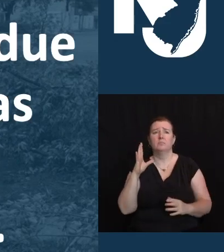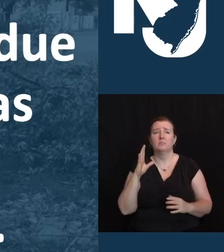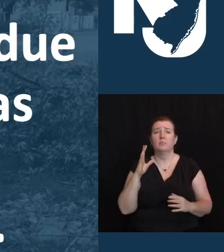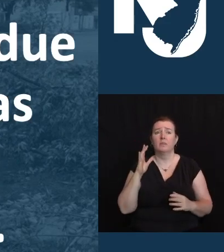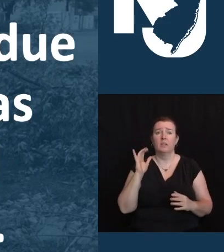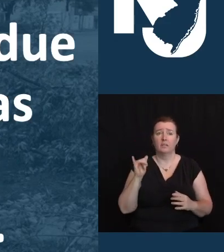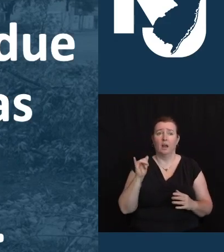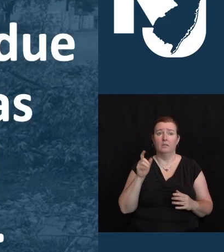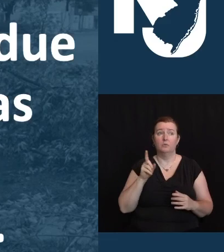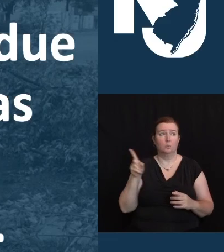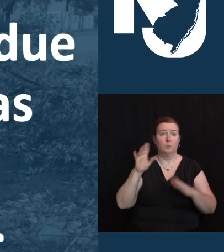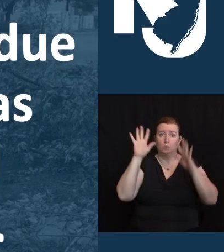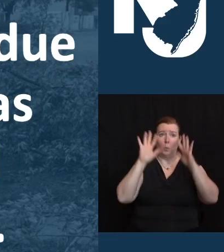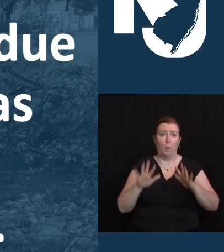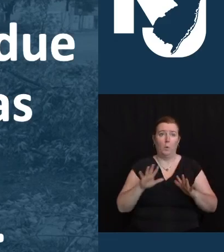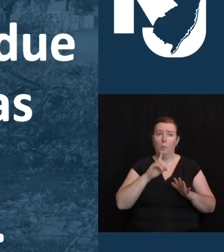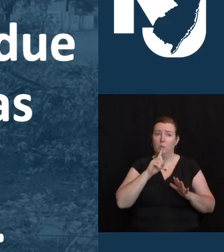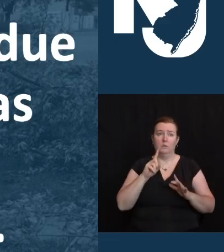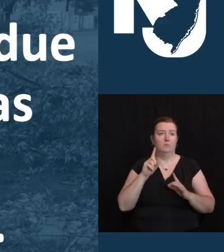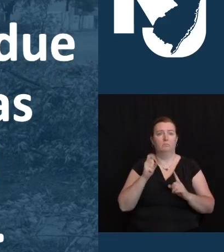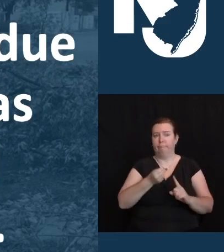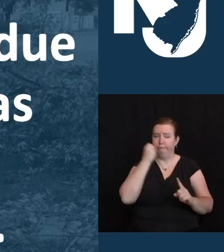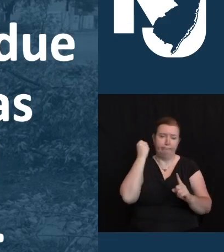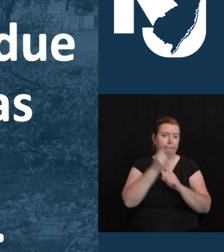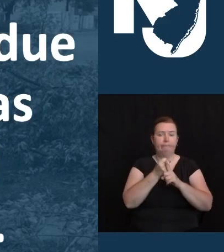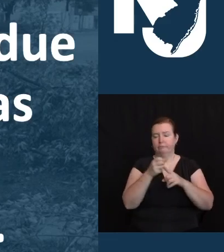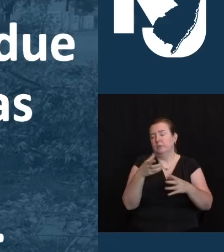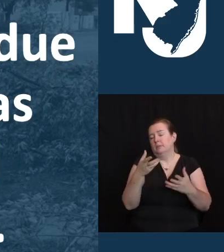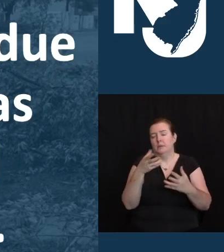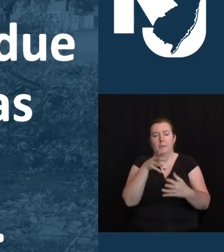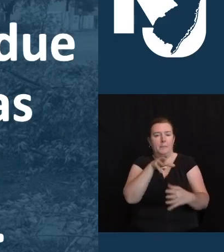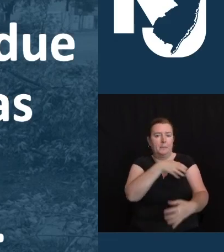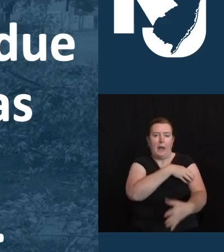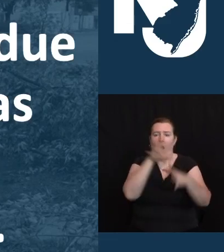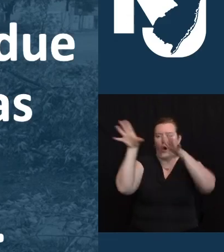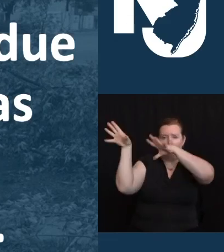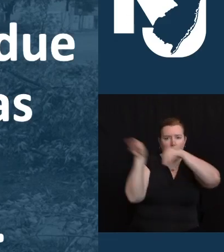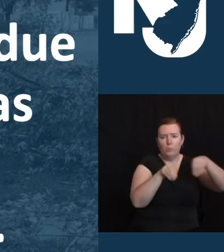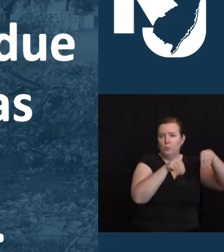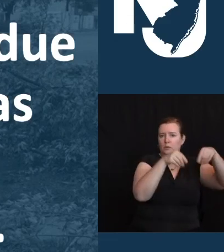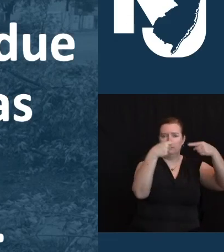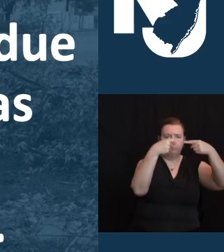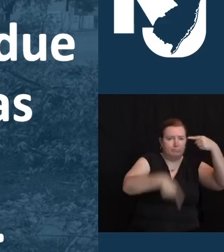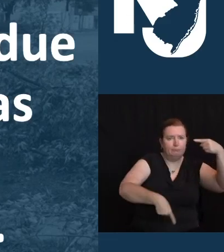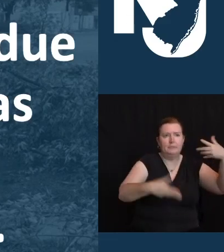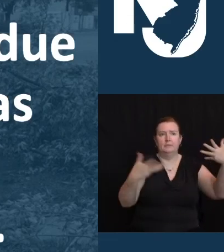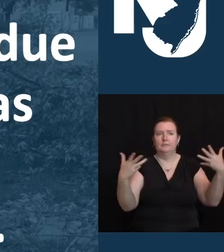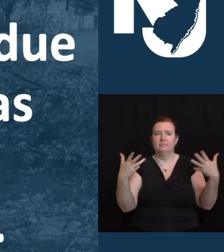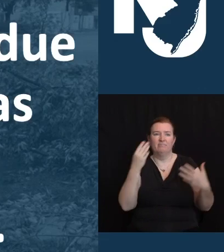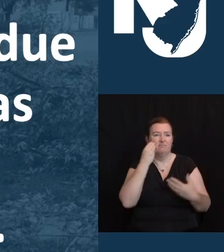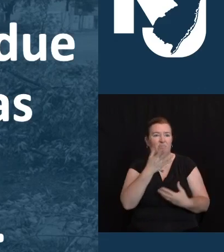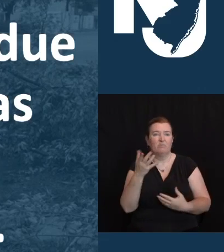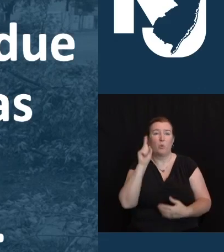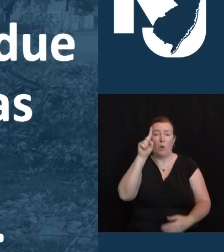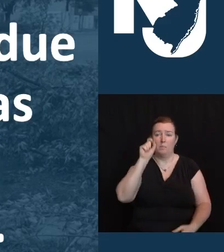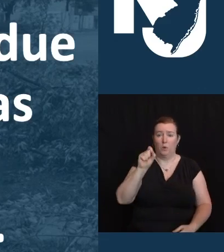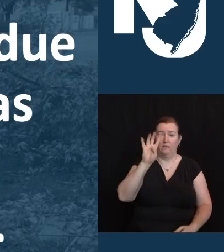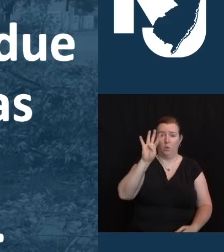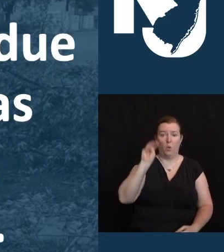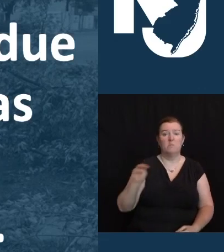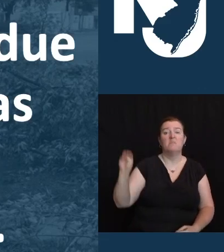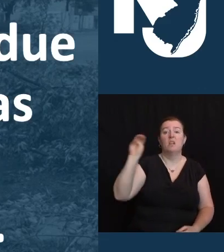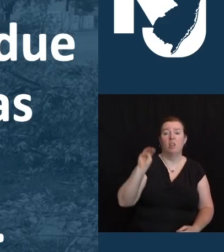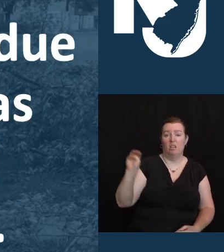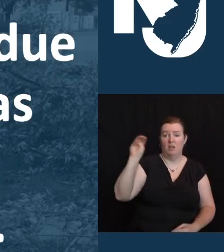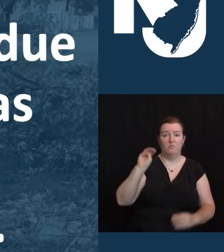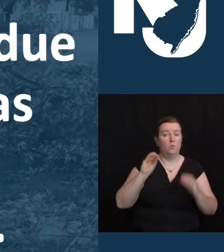be power outages. At the storm's height, roughly 1.4 million households were without power. As of now,